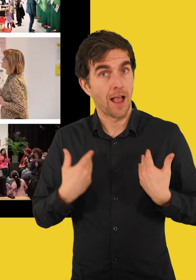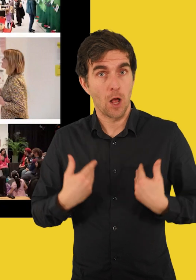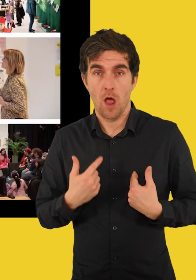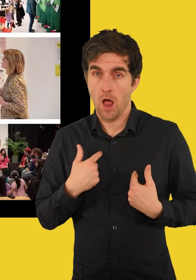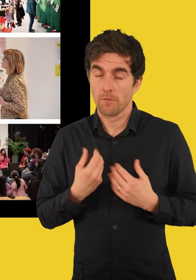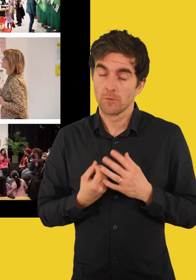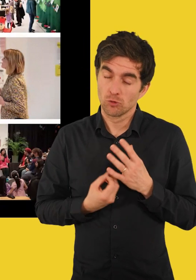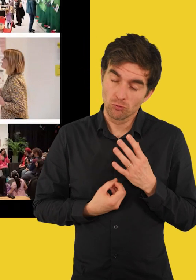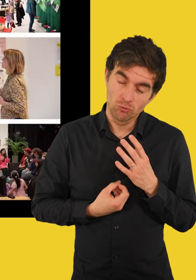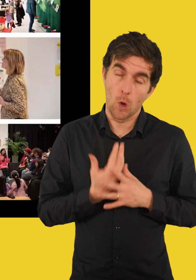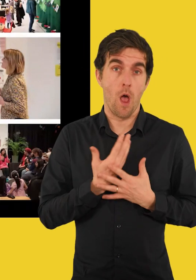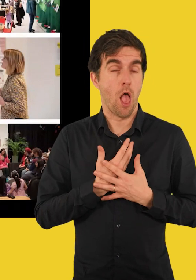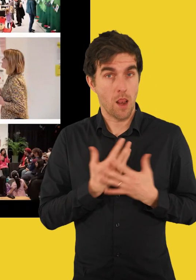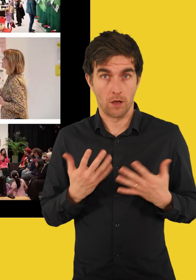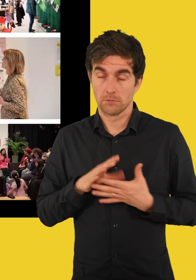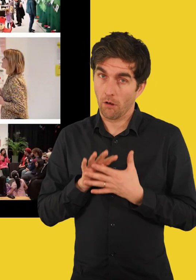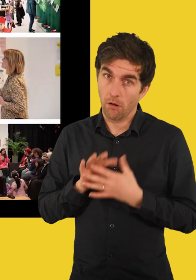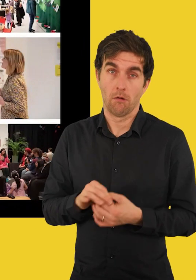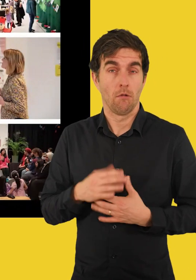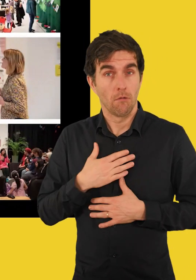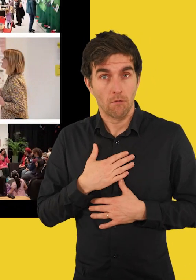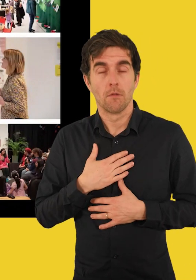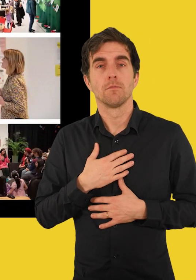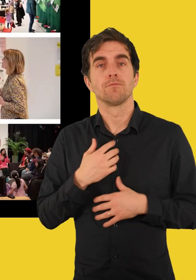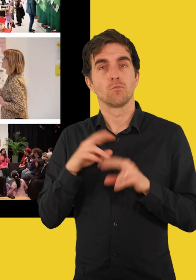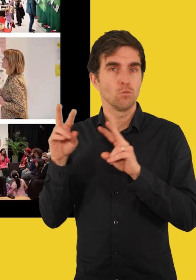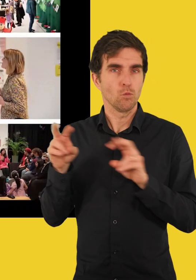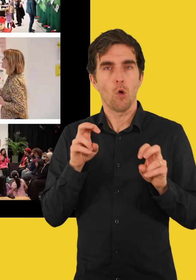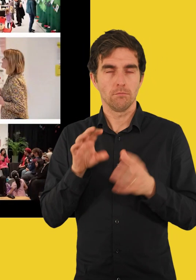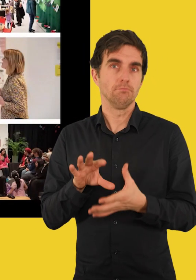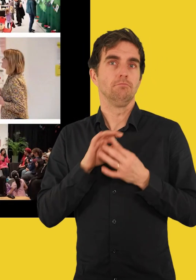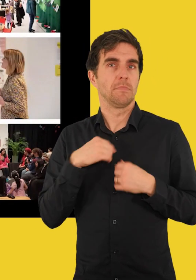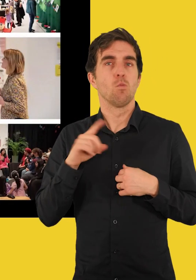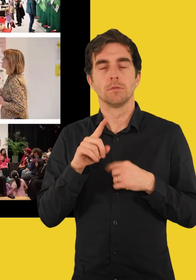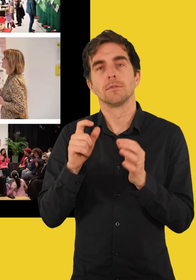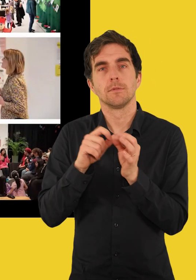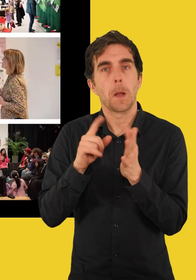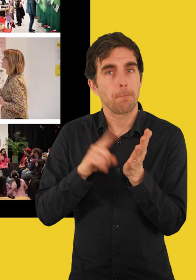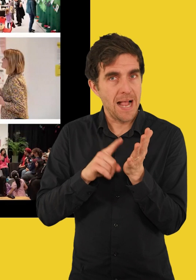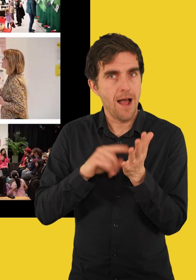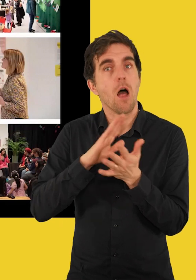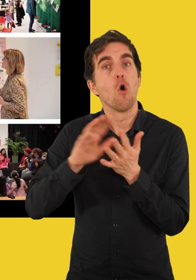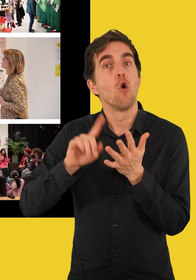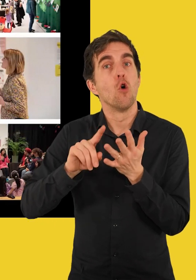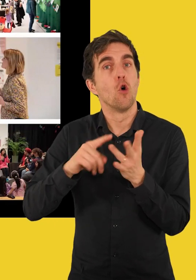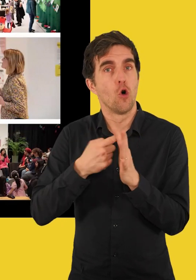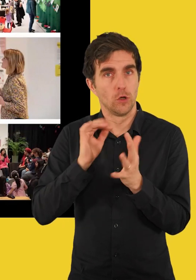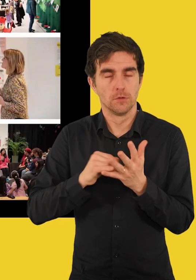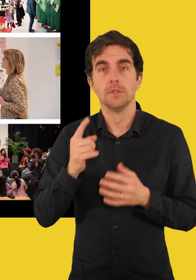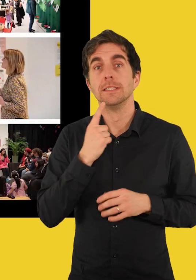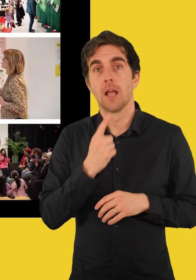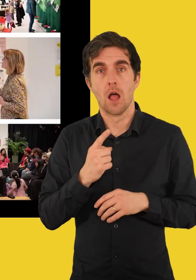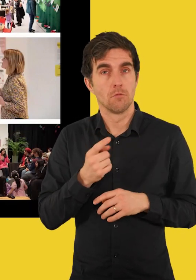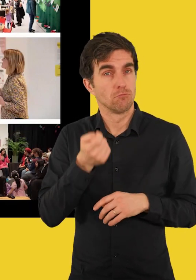grown immensely in the process. A quote that really resonated with this group was by Bell Hooks. The